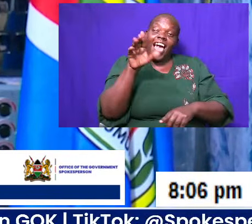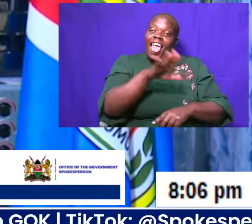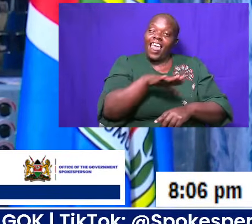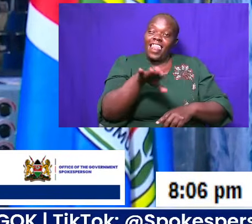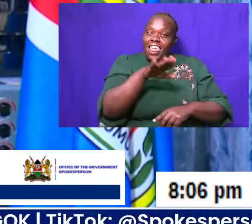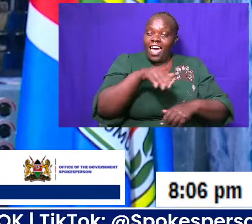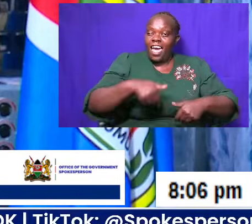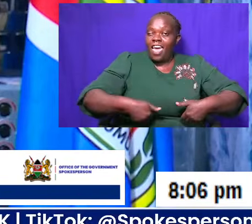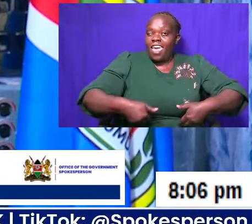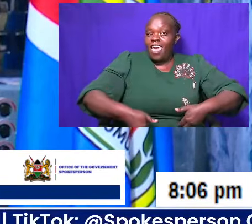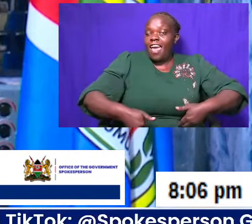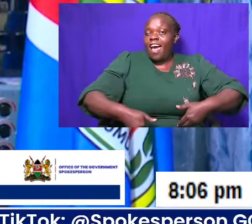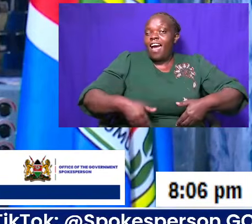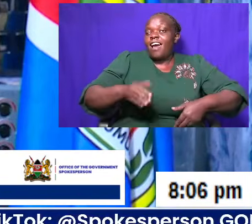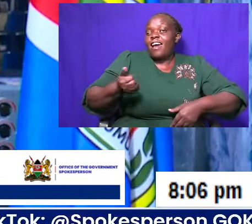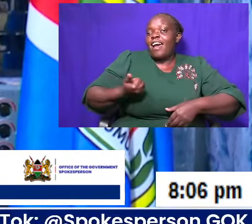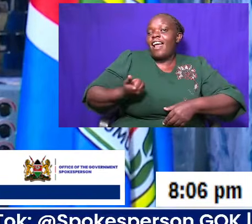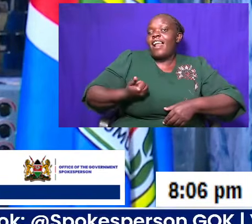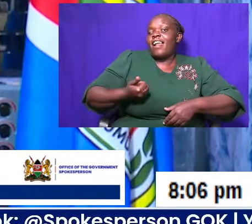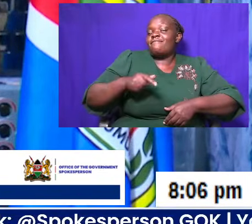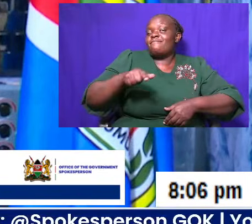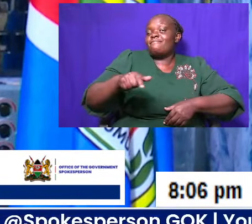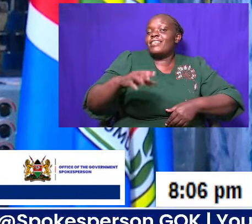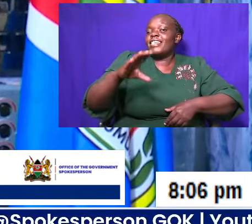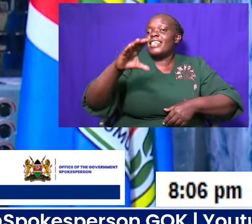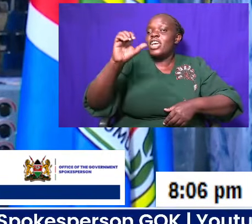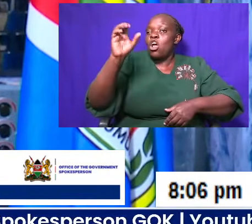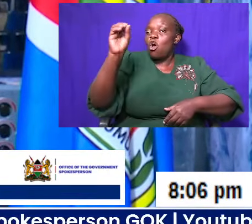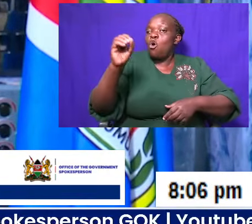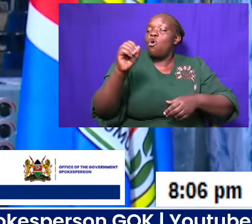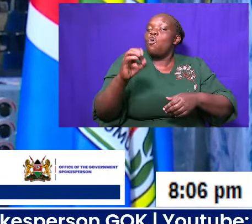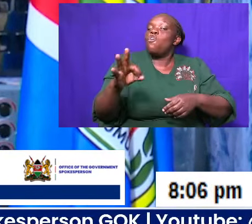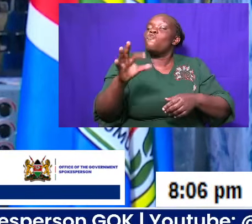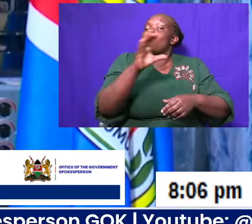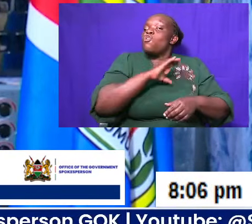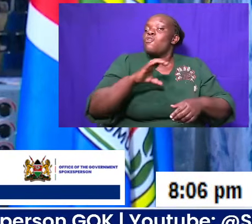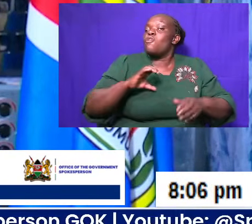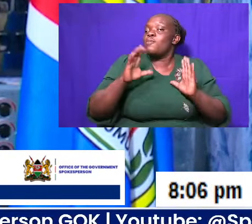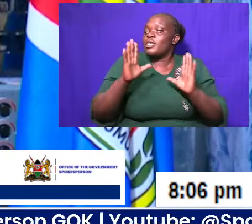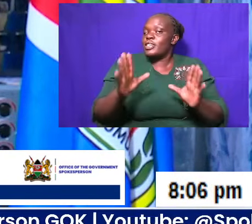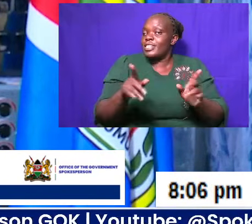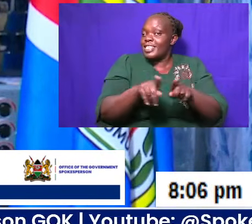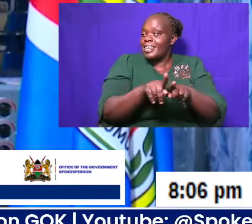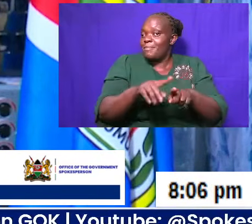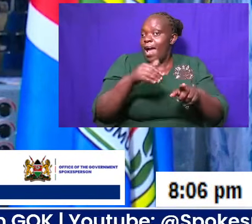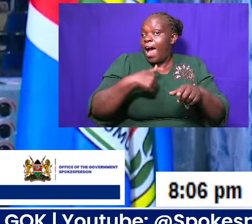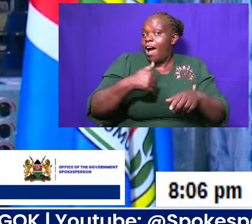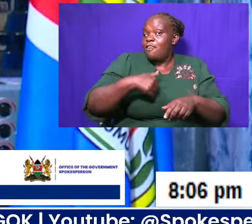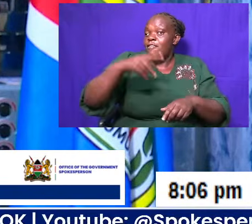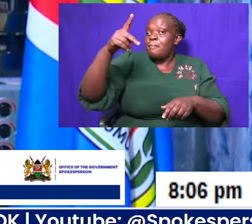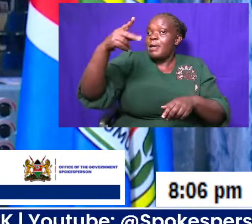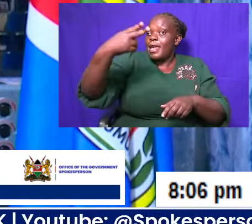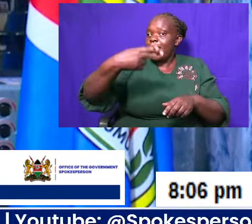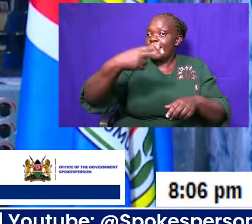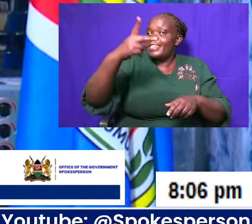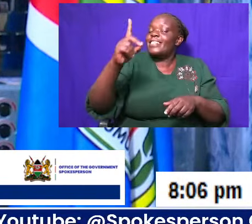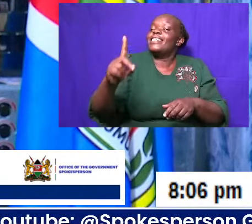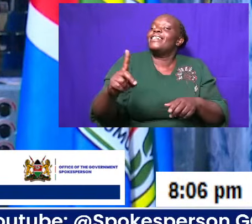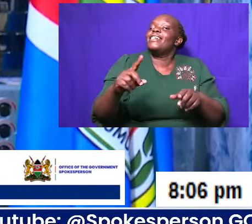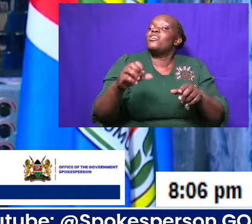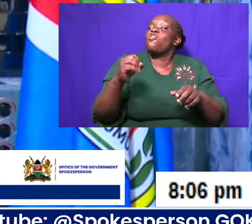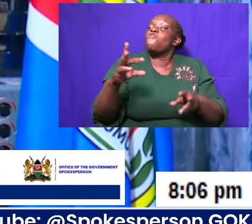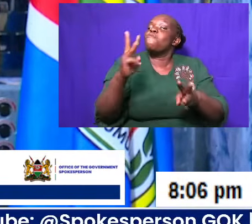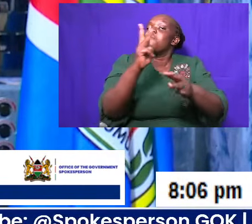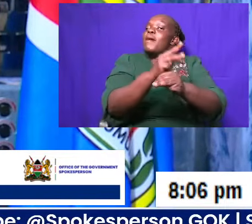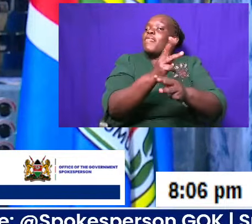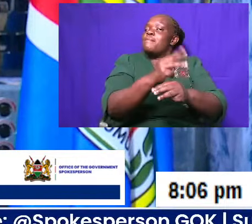young lady who is also the youngest CEO of a constitutional commission. Akona PhD ya mathematics, atatuambia zaidi.